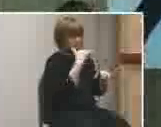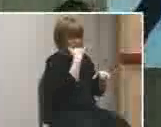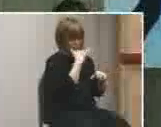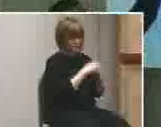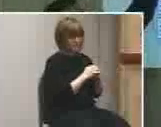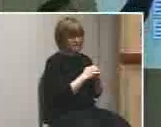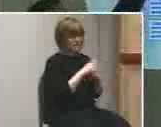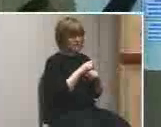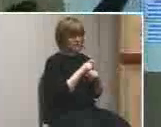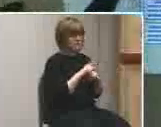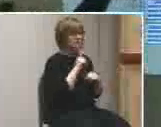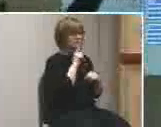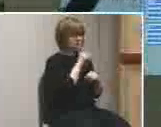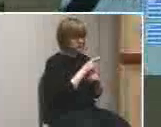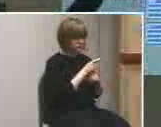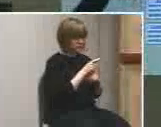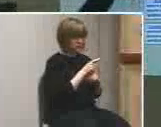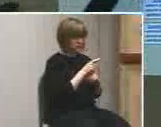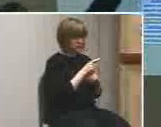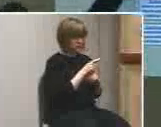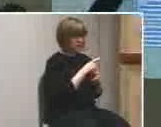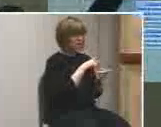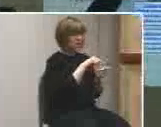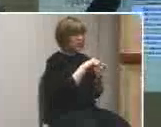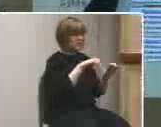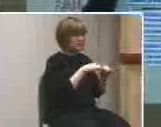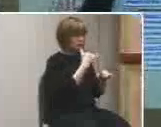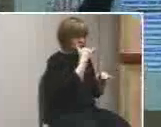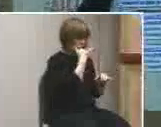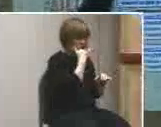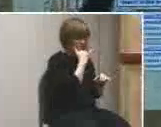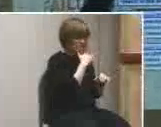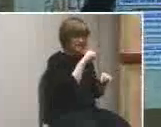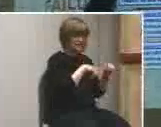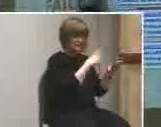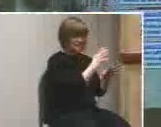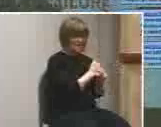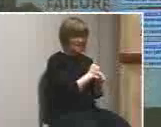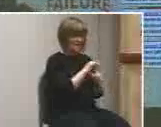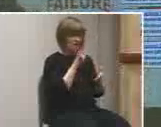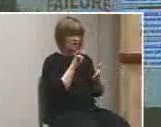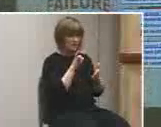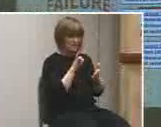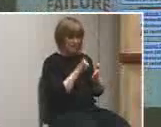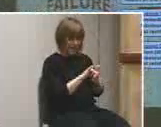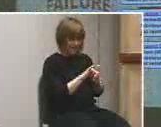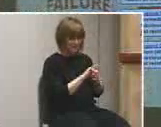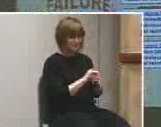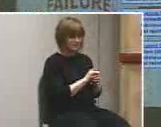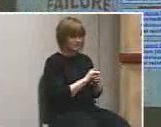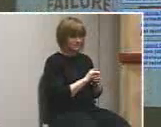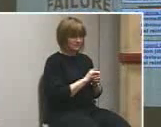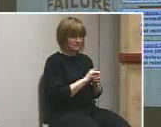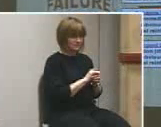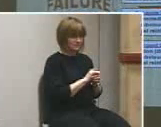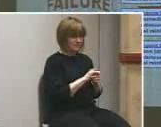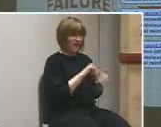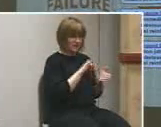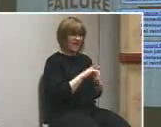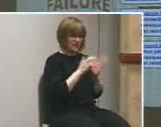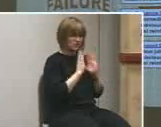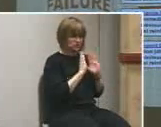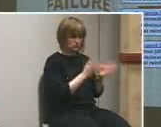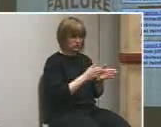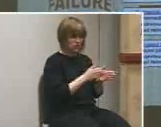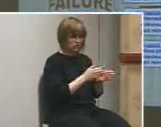You have to make sure that when they do the wrong thing, they can't get that, which is generally pretty straightforward.